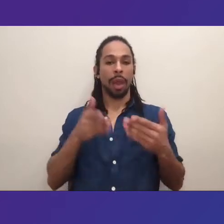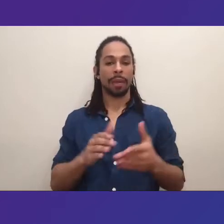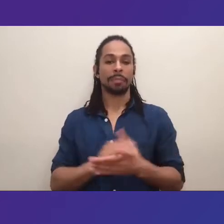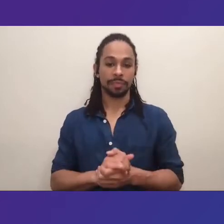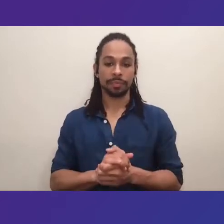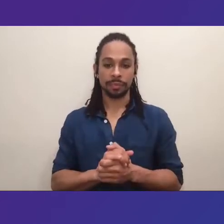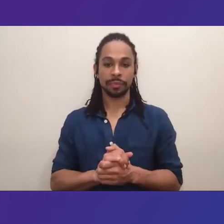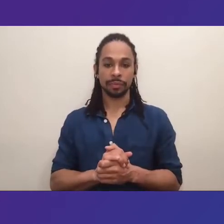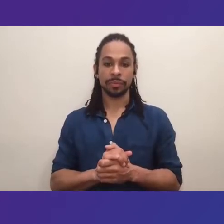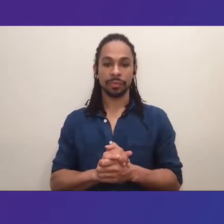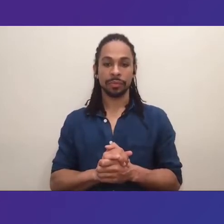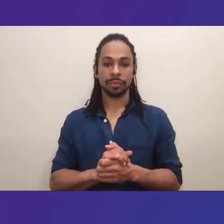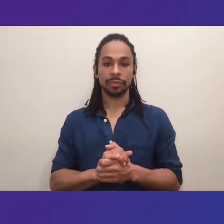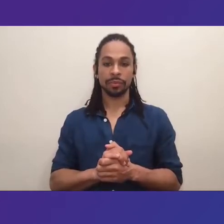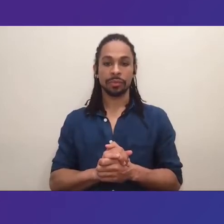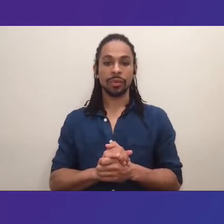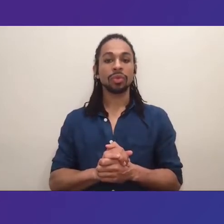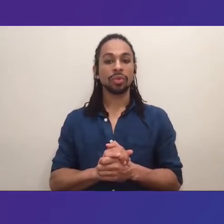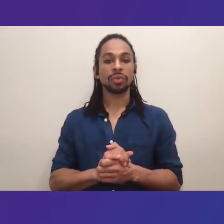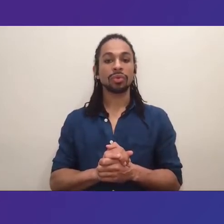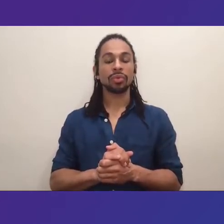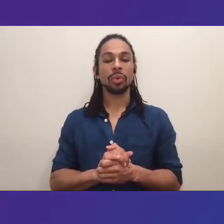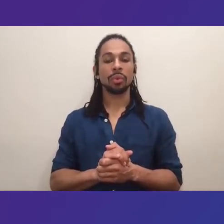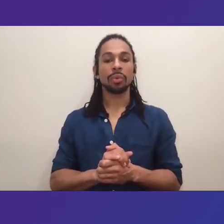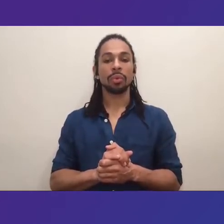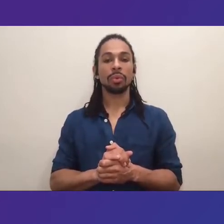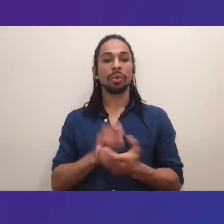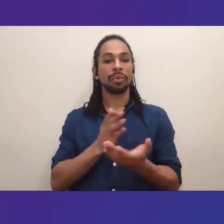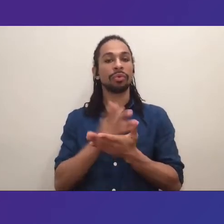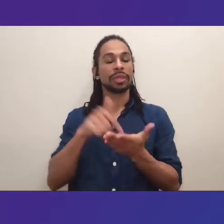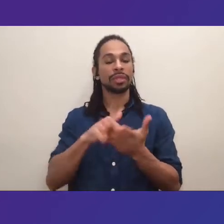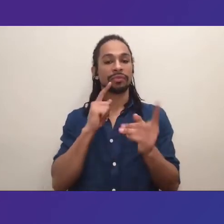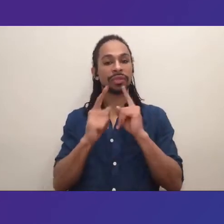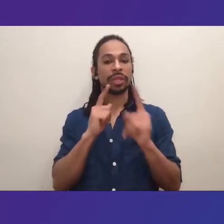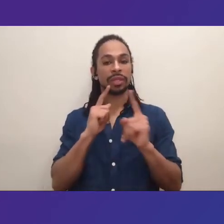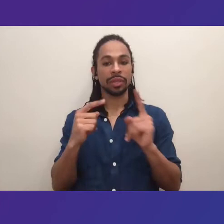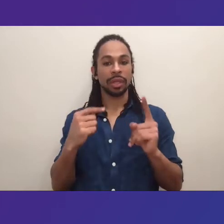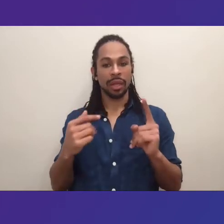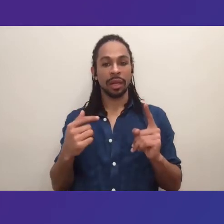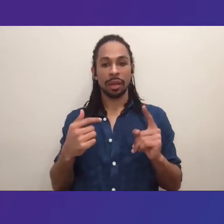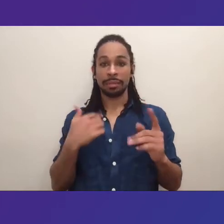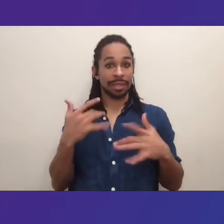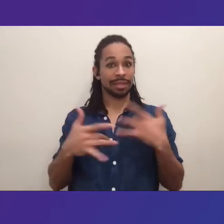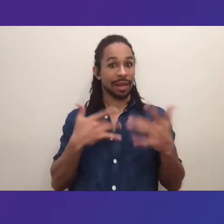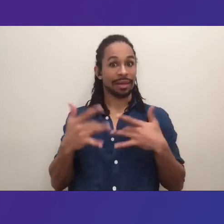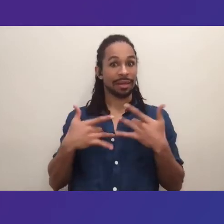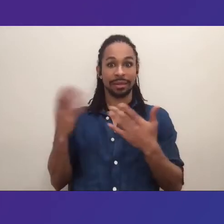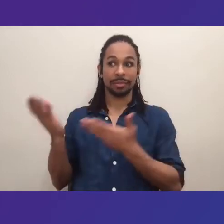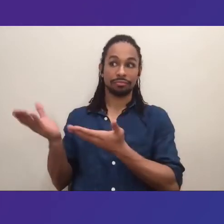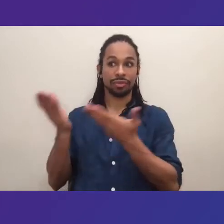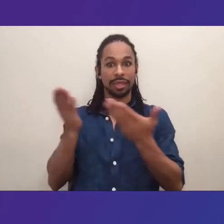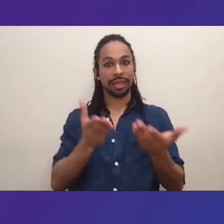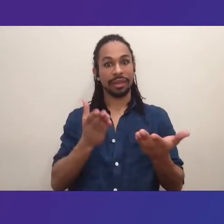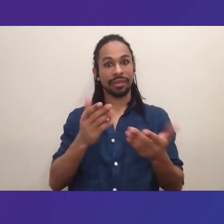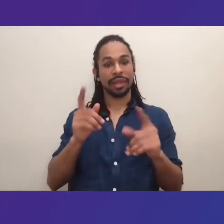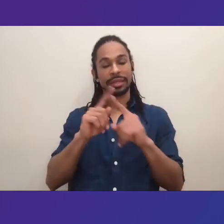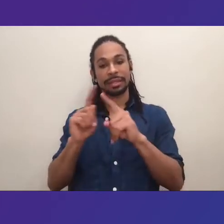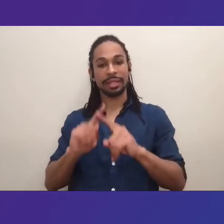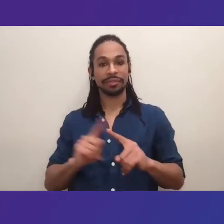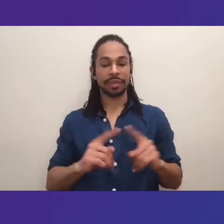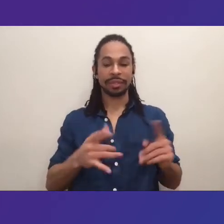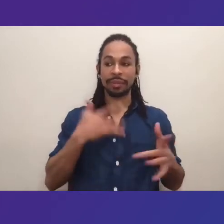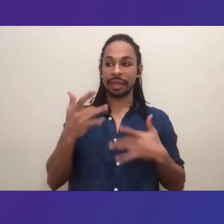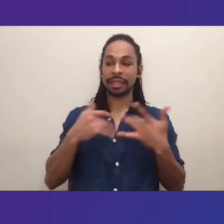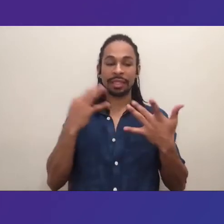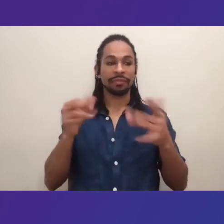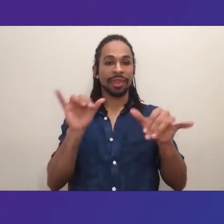And so I'm excited to, through this conversation, bring in the nuances of the size, the space, the